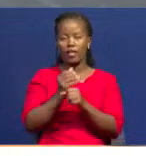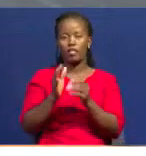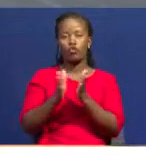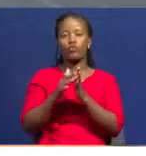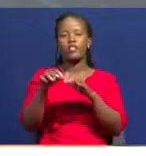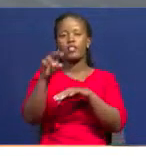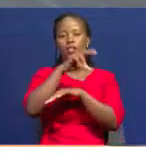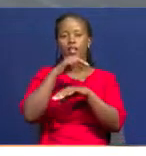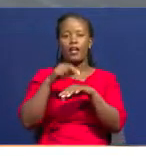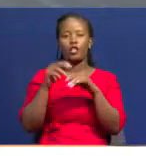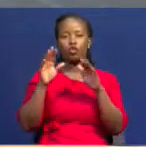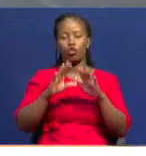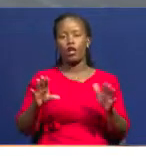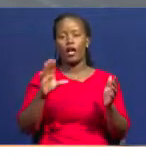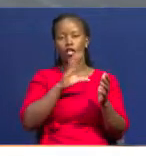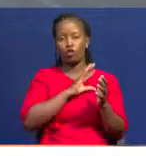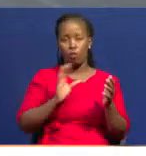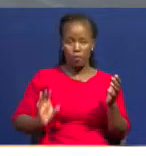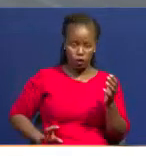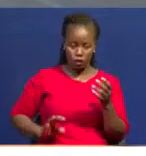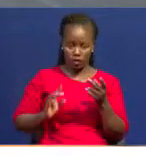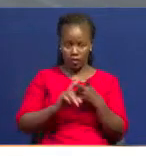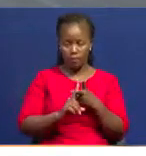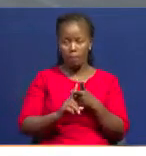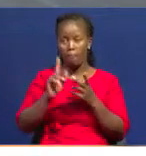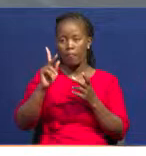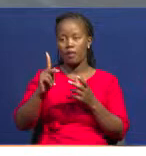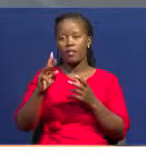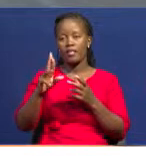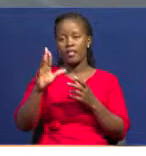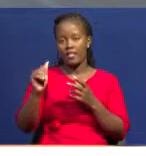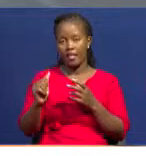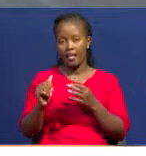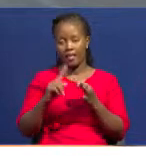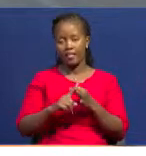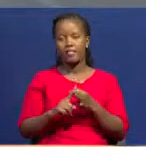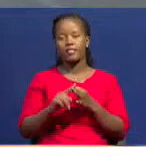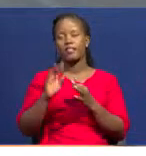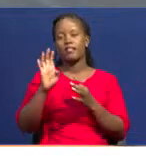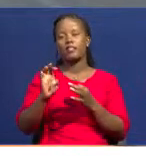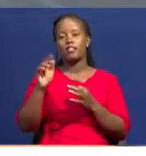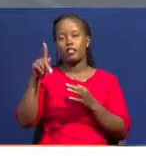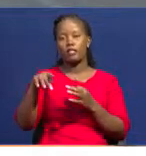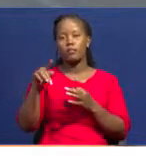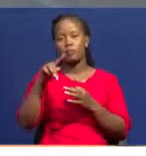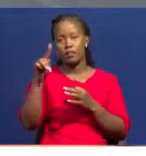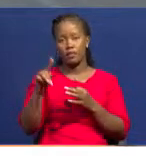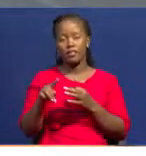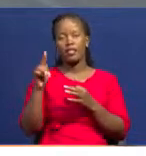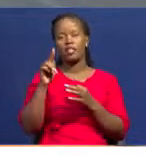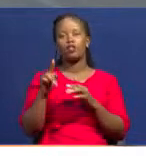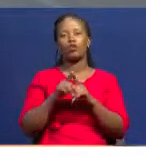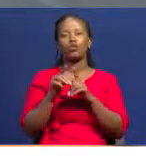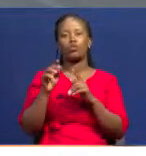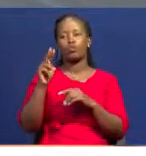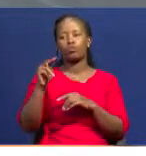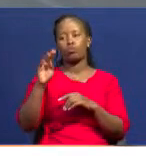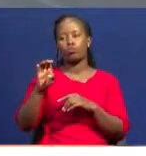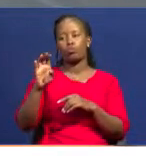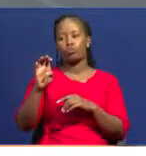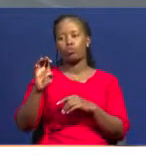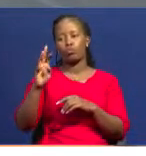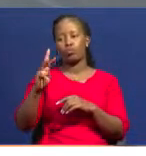Commission, Kenya Revenue Authority KRA, Special Economic Zone Authority and the National Environmental Management